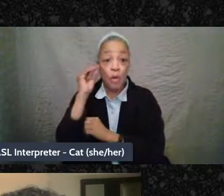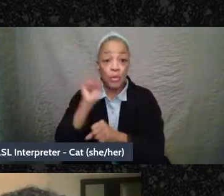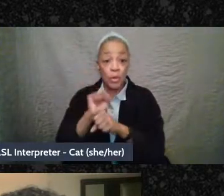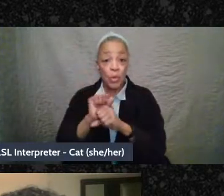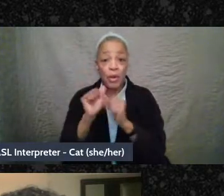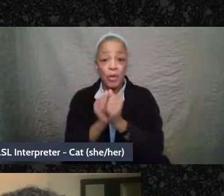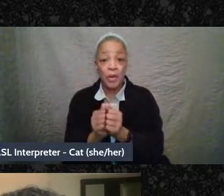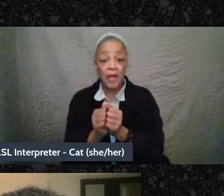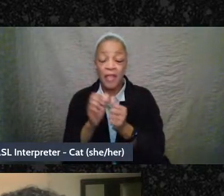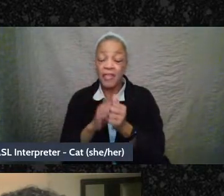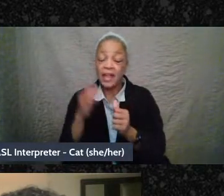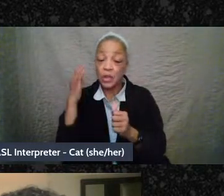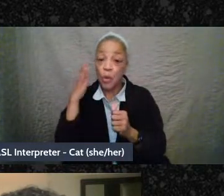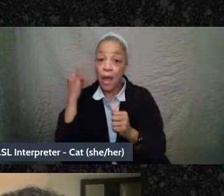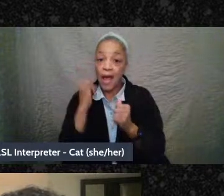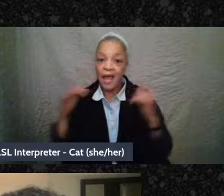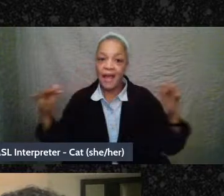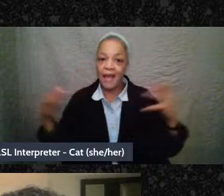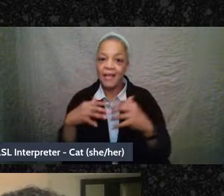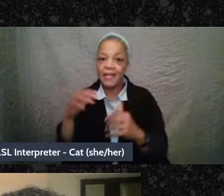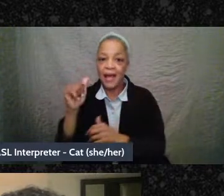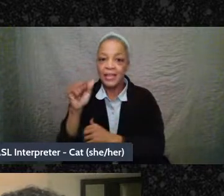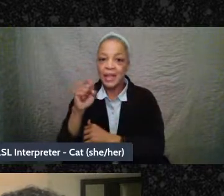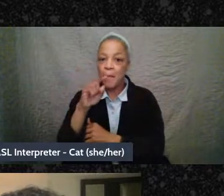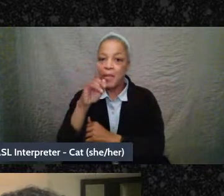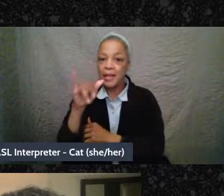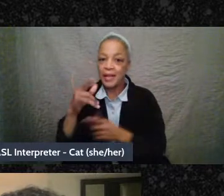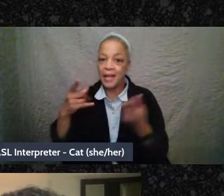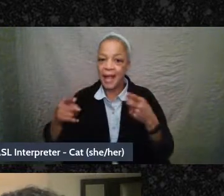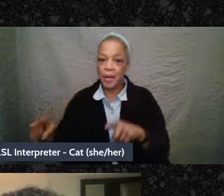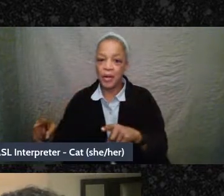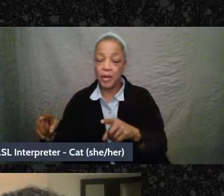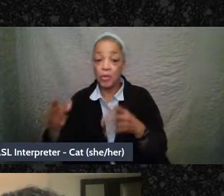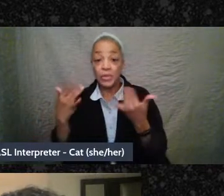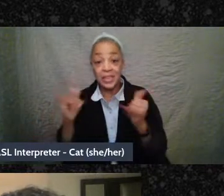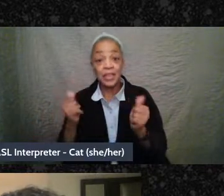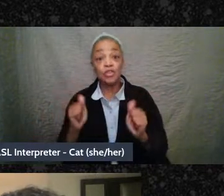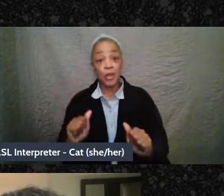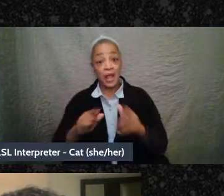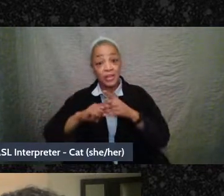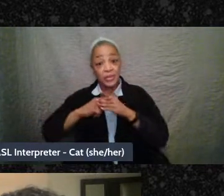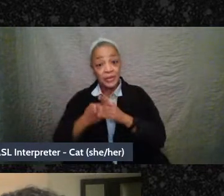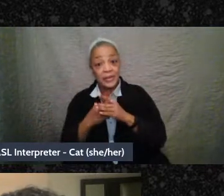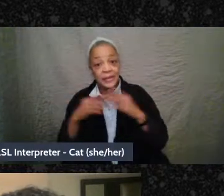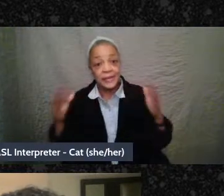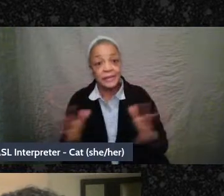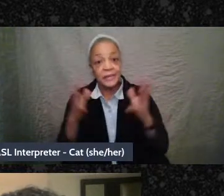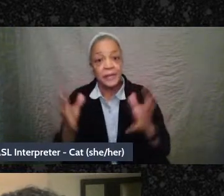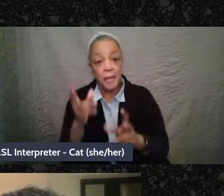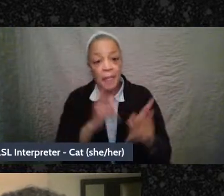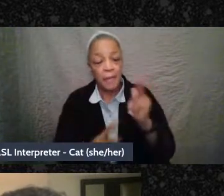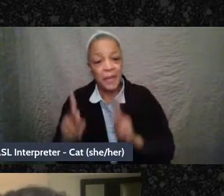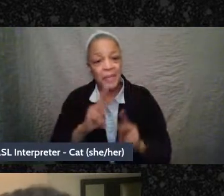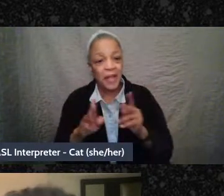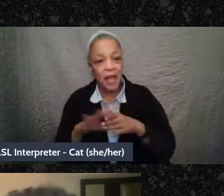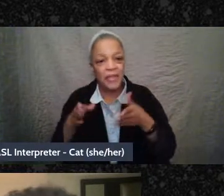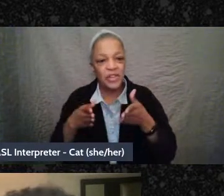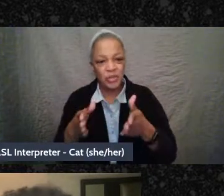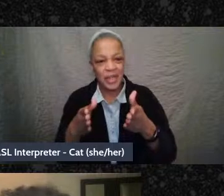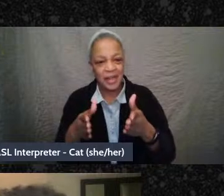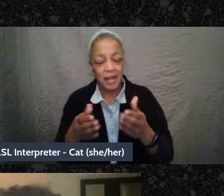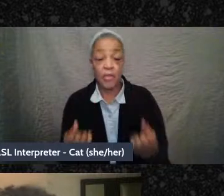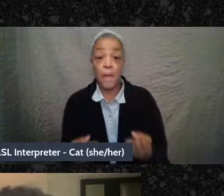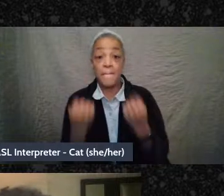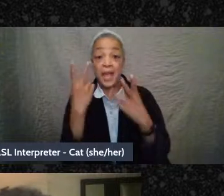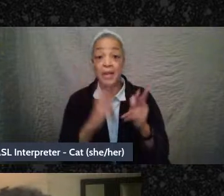assembly came to be. And we're still trying to activate folks who we saw in the streets to be like, yo, it didn't stop there. And there are many folks who were